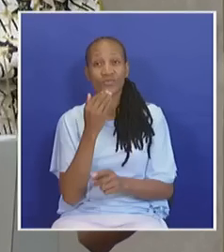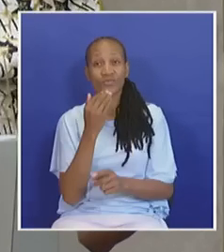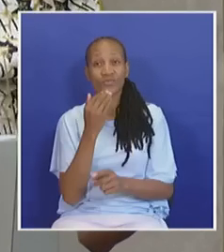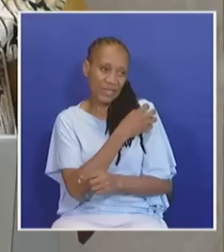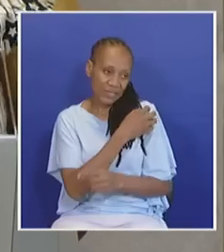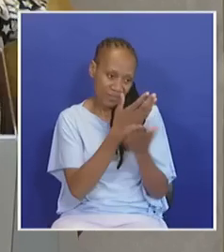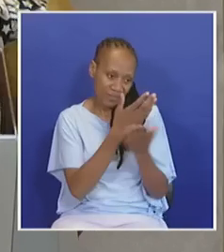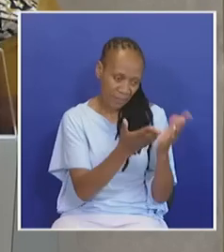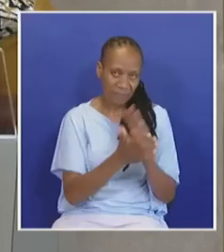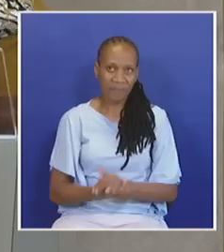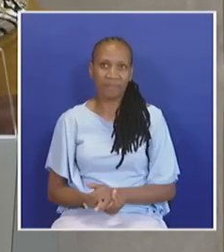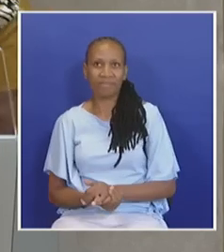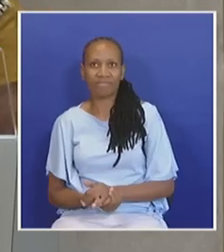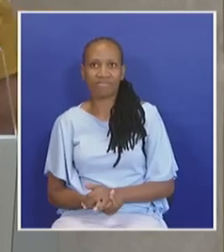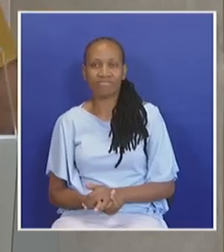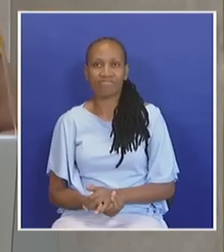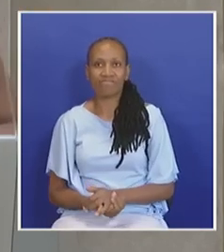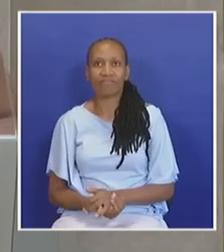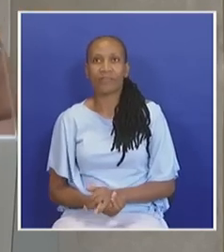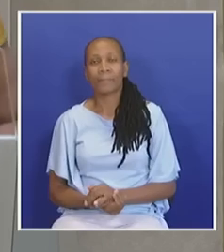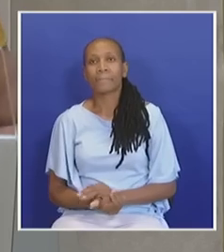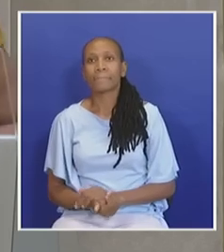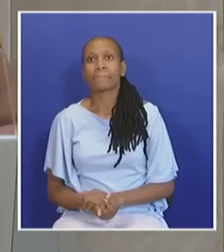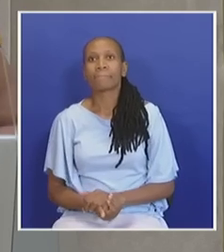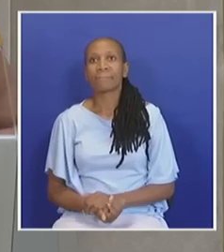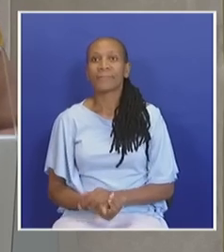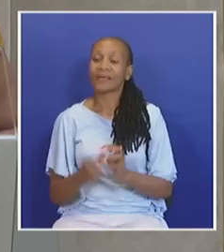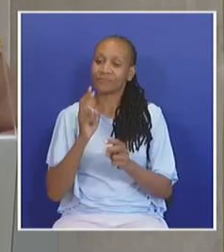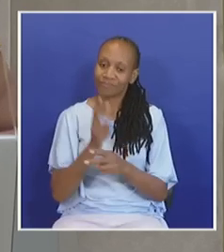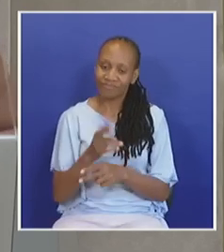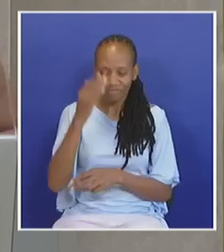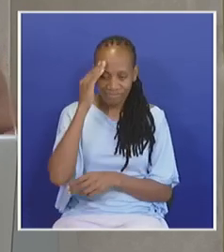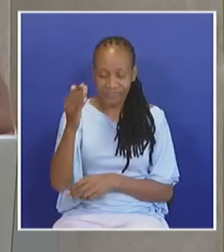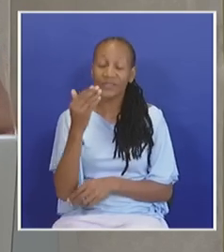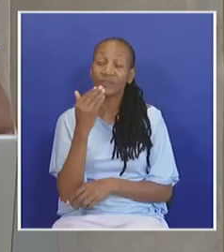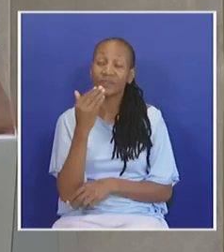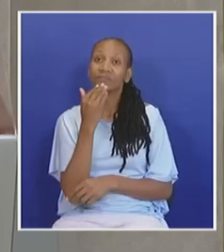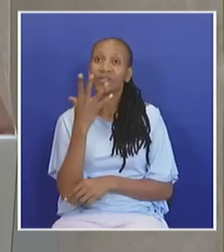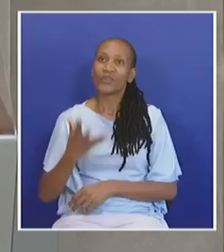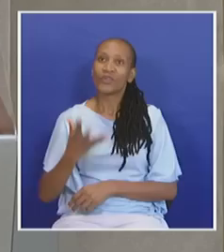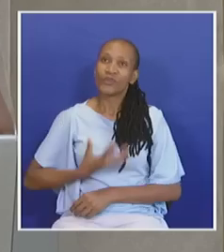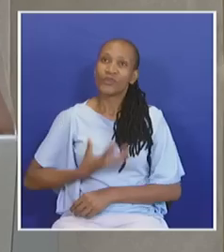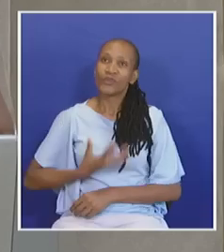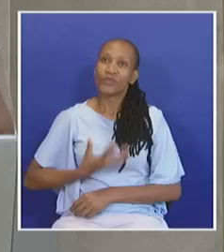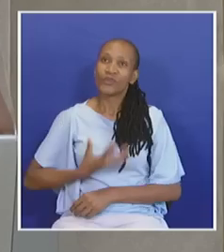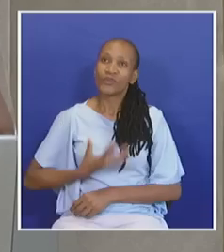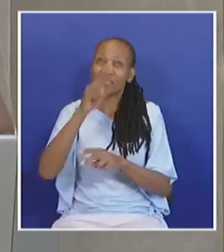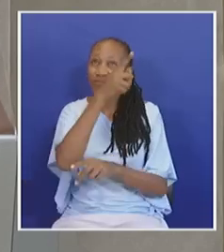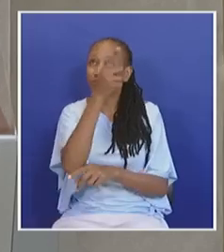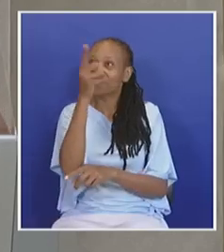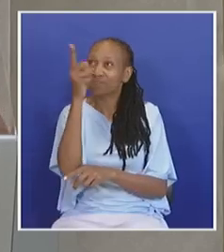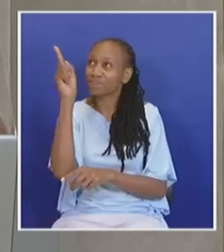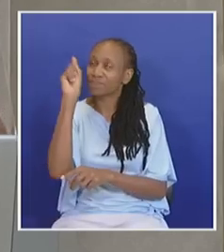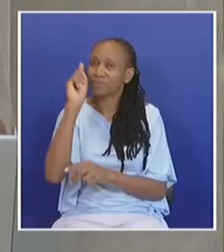Minister, because she was not here when I greet earlier. Also, my greetings goes to the young people up there. We are